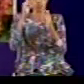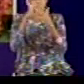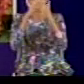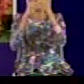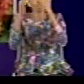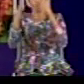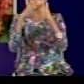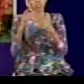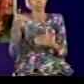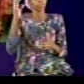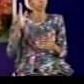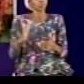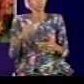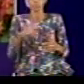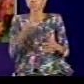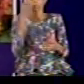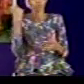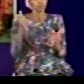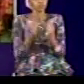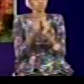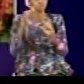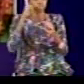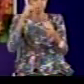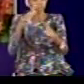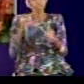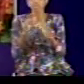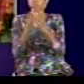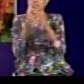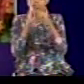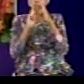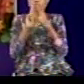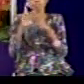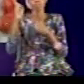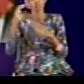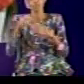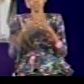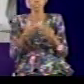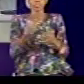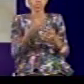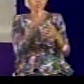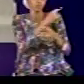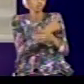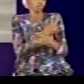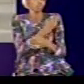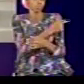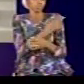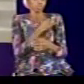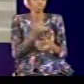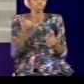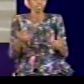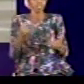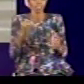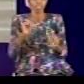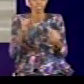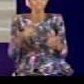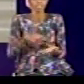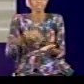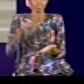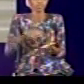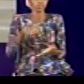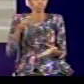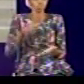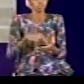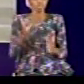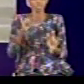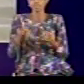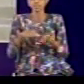I cried to the Lord in the hospital, but to the glory of the Lord, this leg they wanted to cut. I can join with the leg. I can do everything